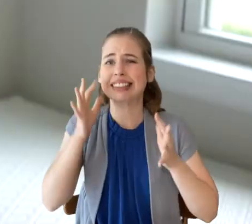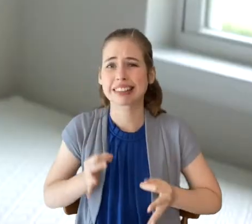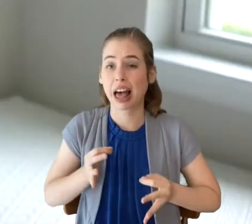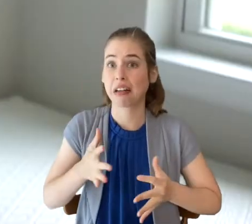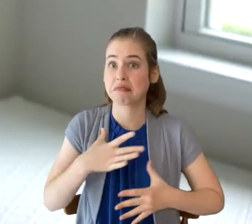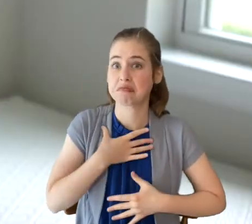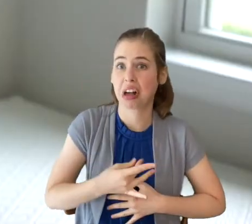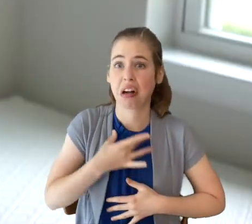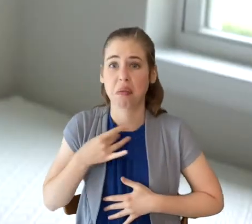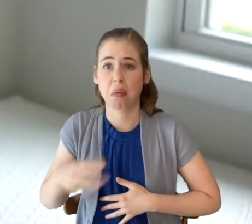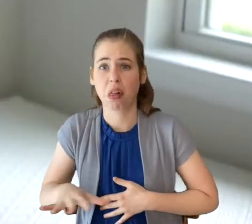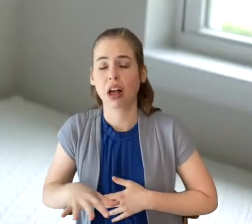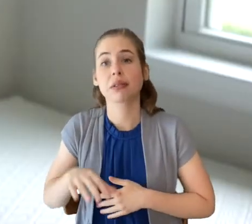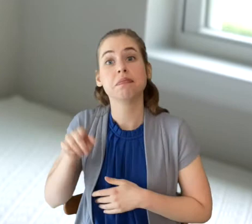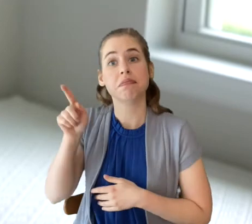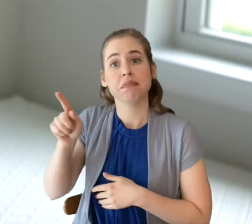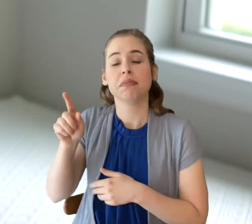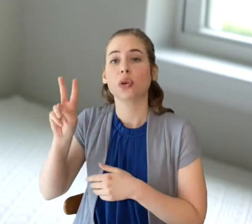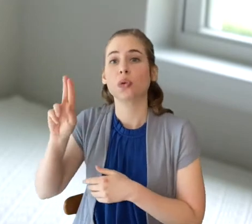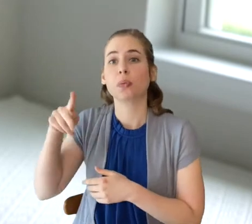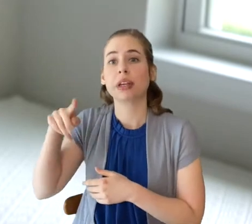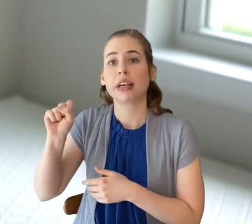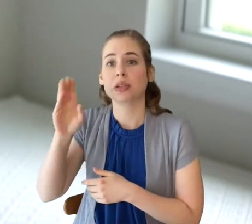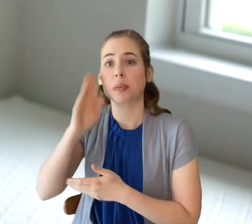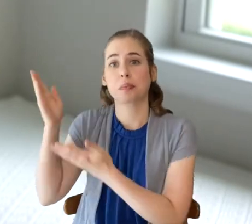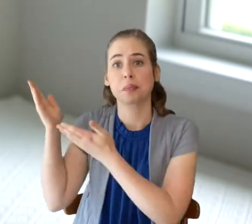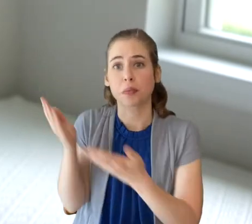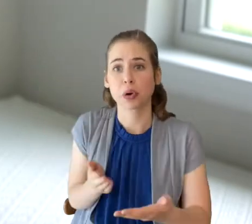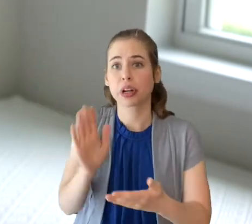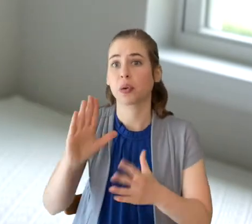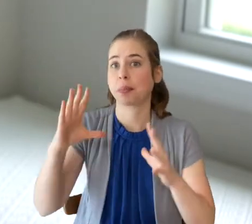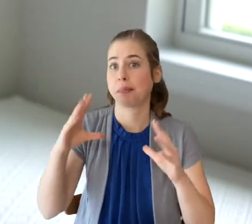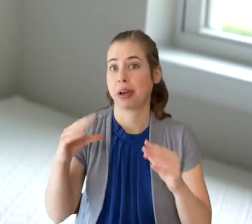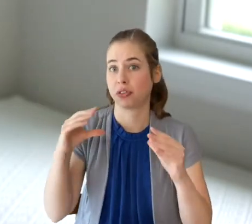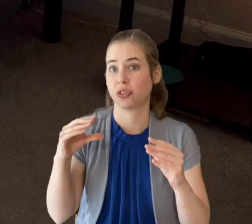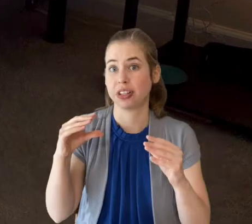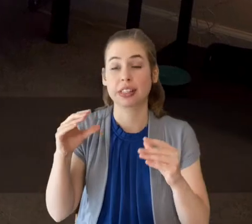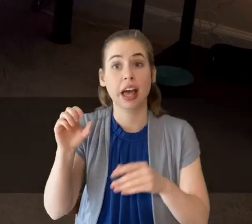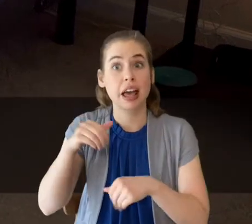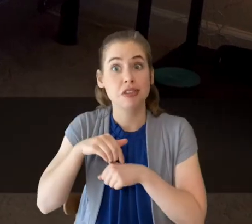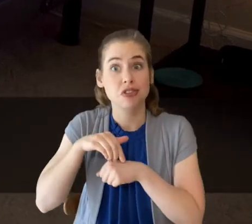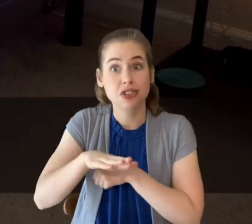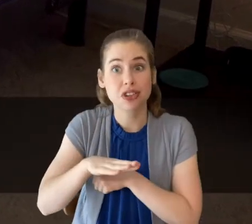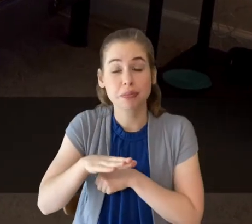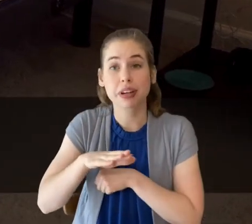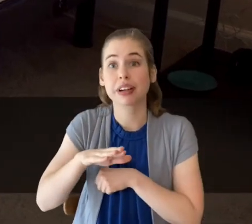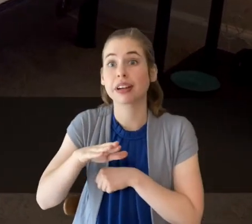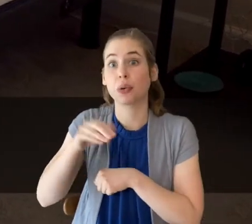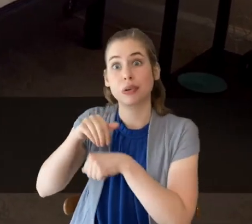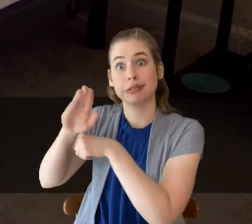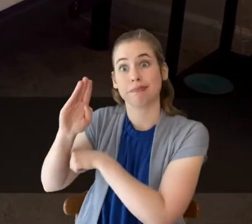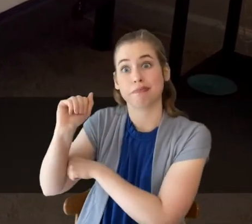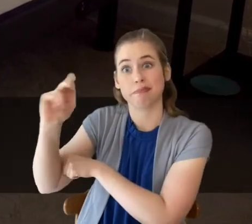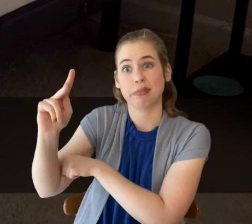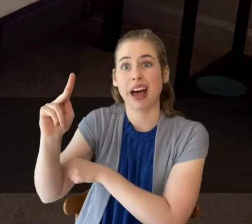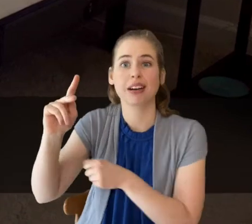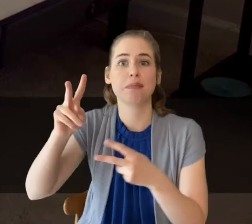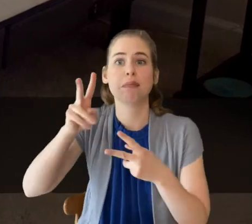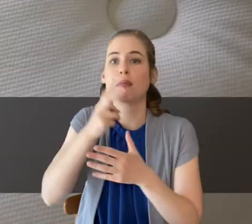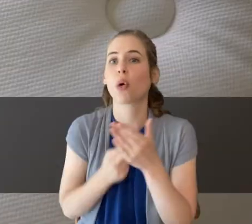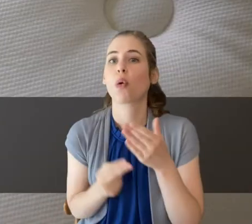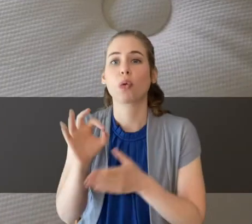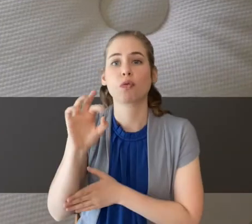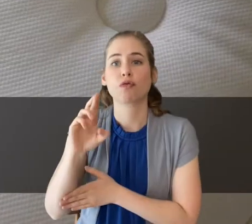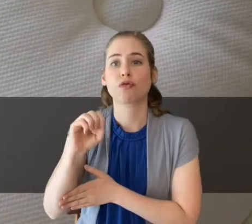Your new WinkBeds mattress will be delivered straight to your door through UPS. And that's completely free shipping and